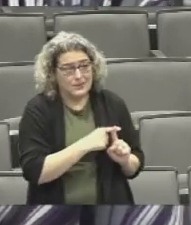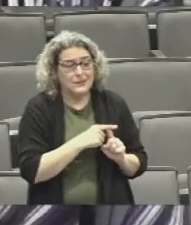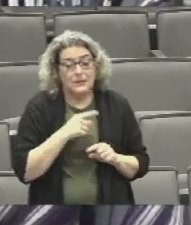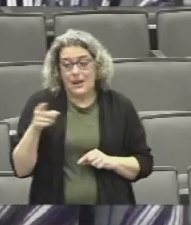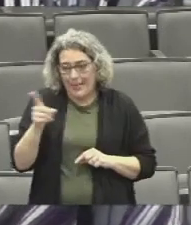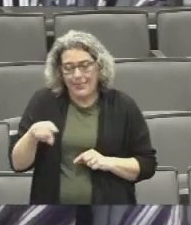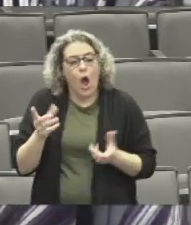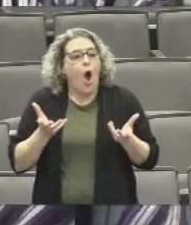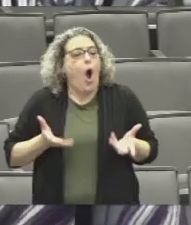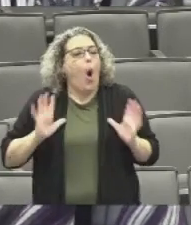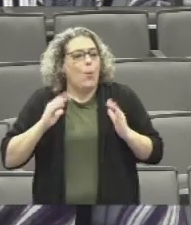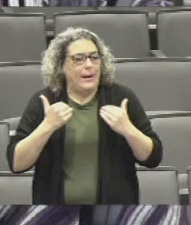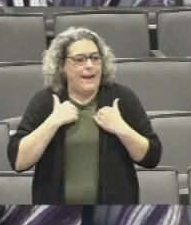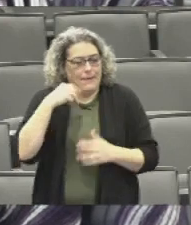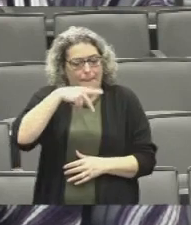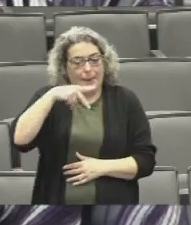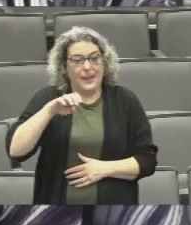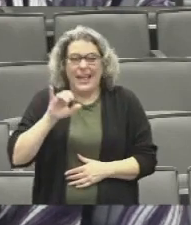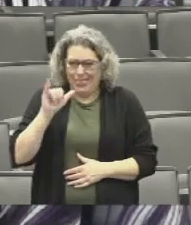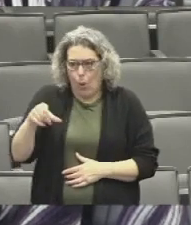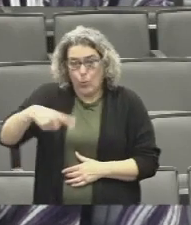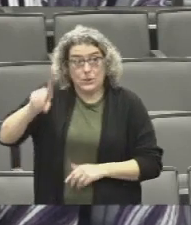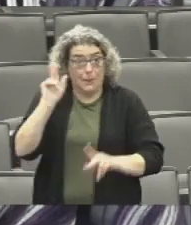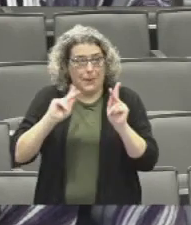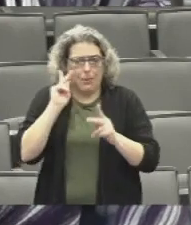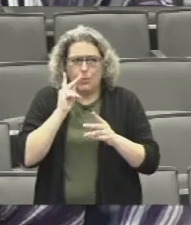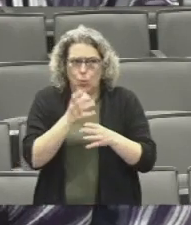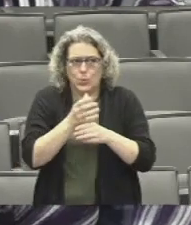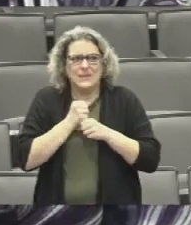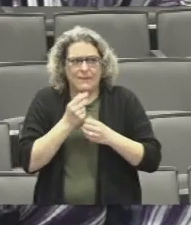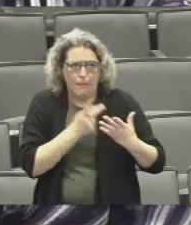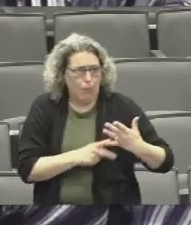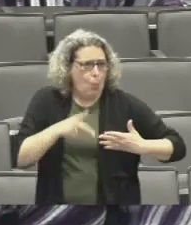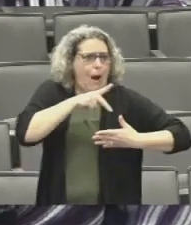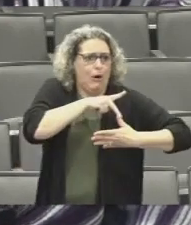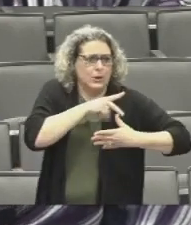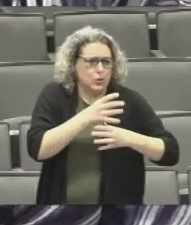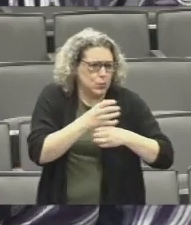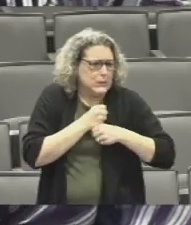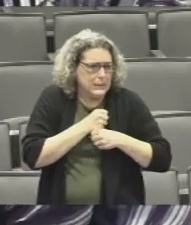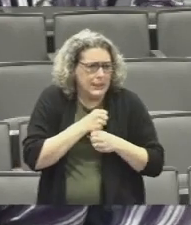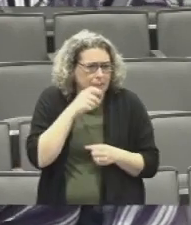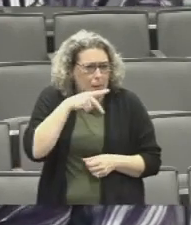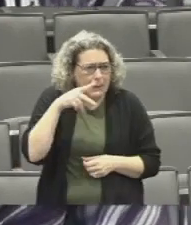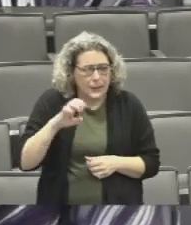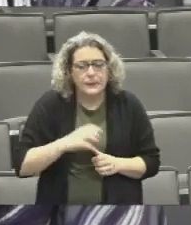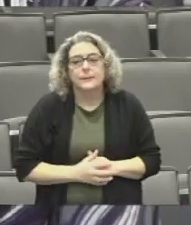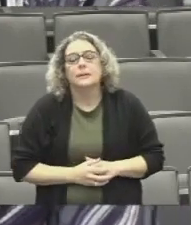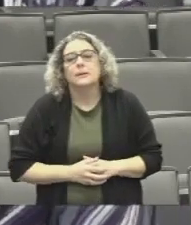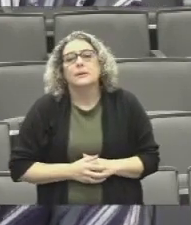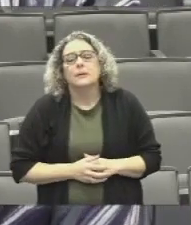them in their facility. Those are priority filling of this. So